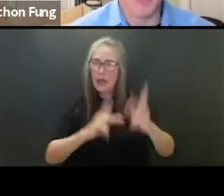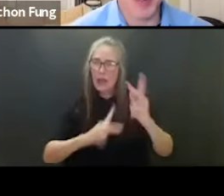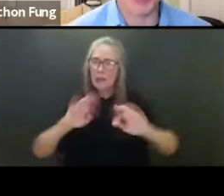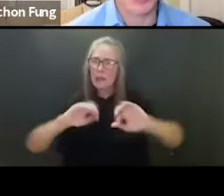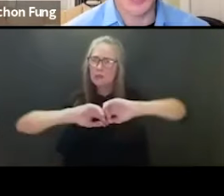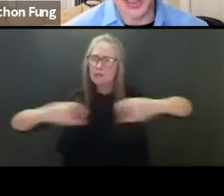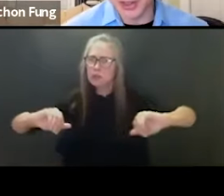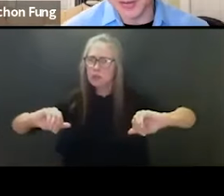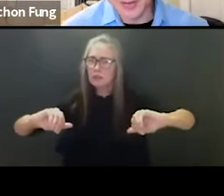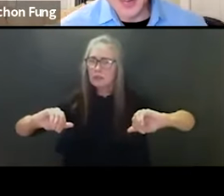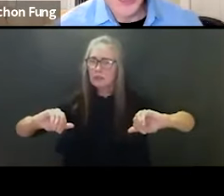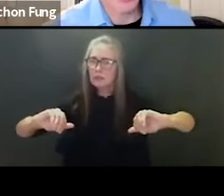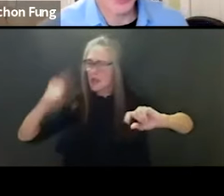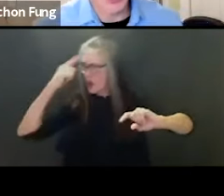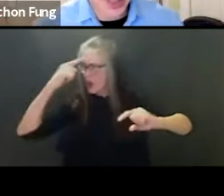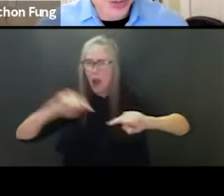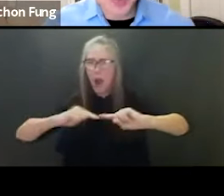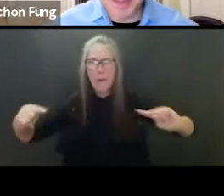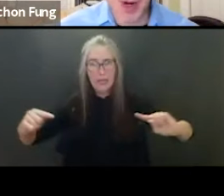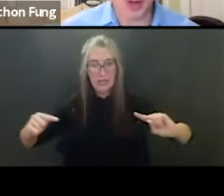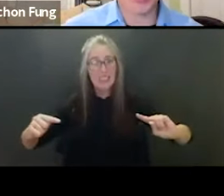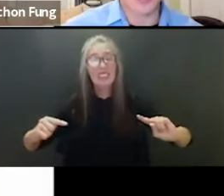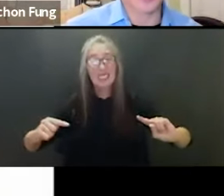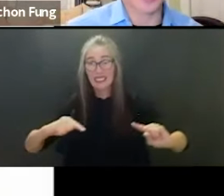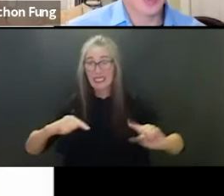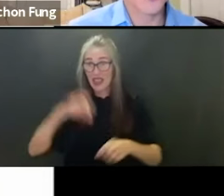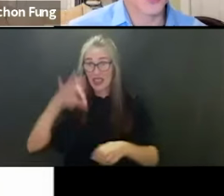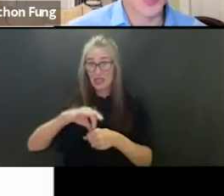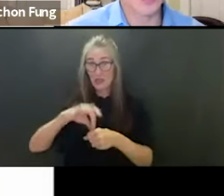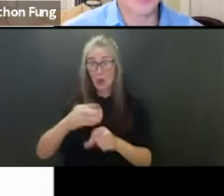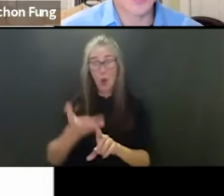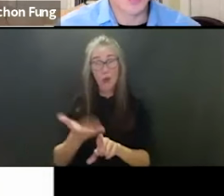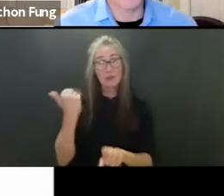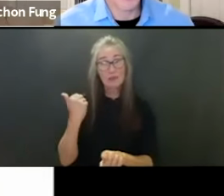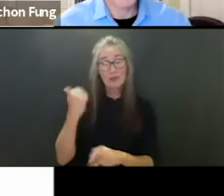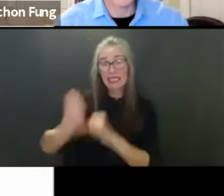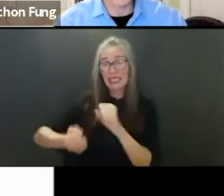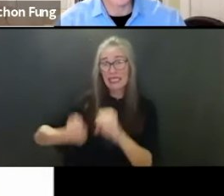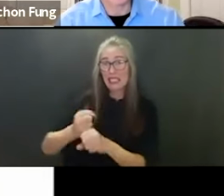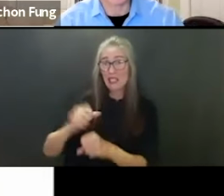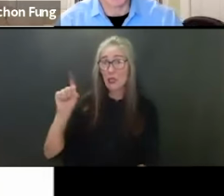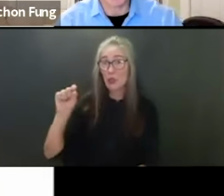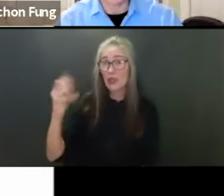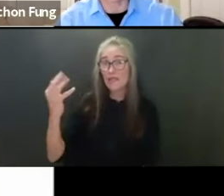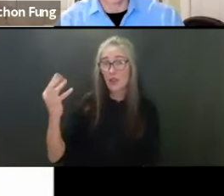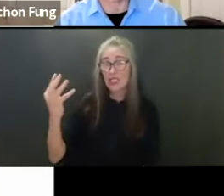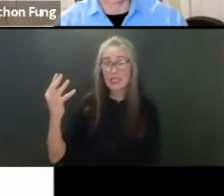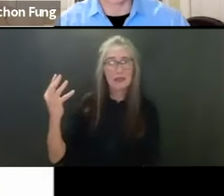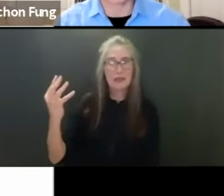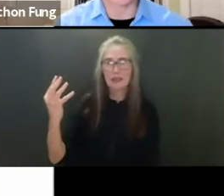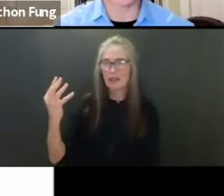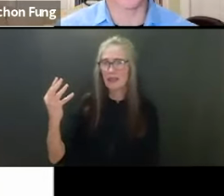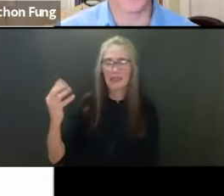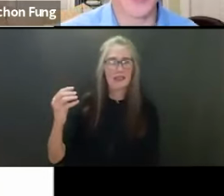crisis of polarization. And the country has been polarizing for quite a long time. So this is a poll question back